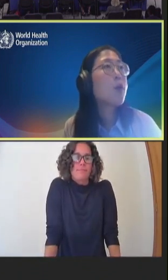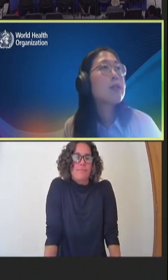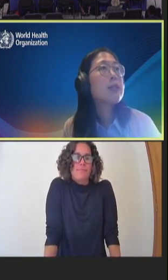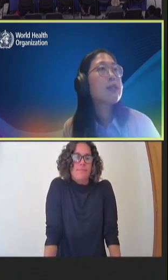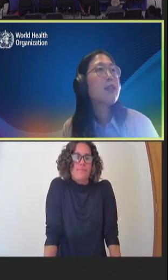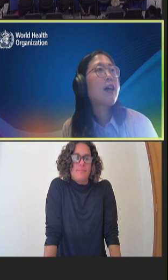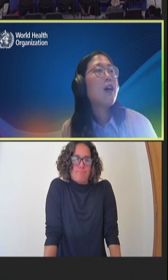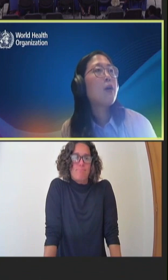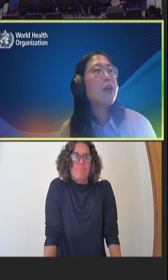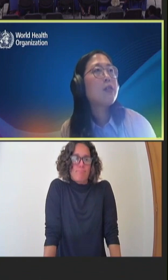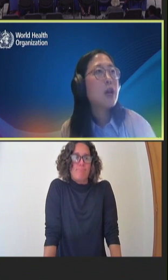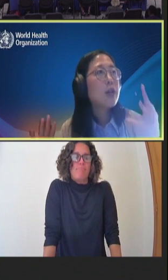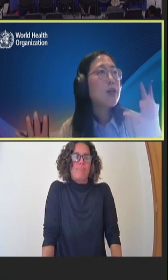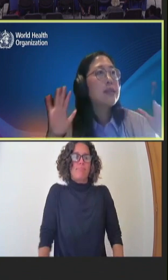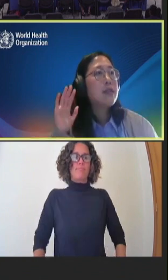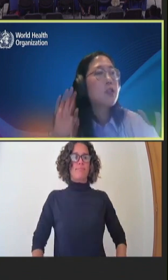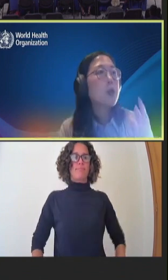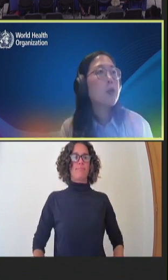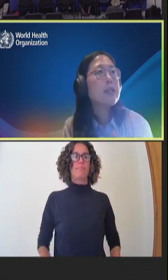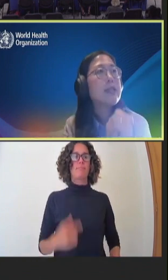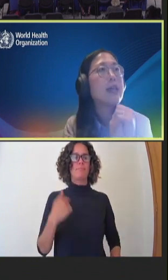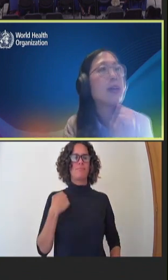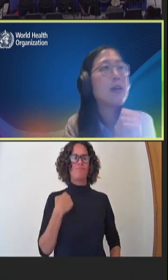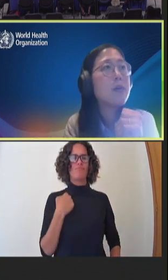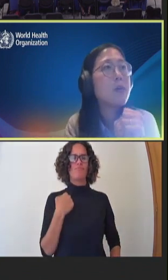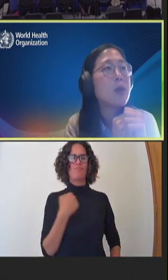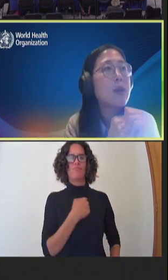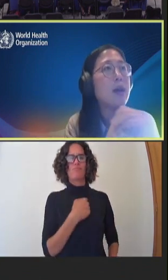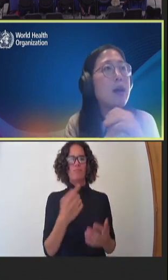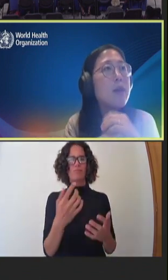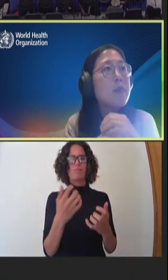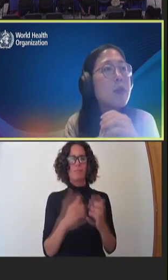We broke this, we try to show this in